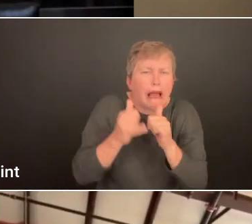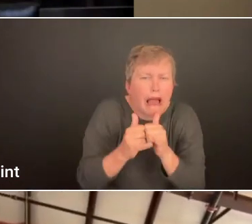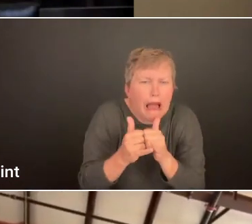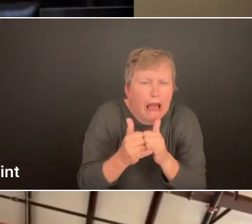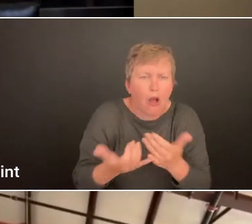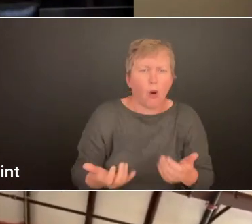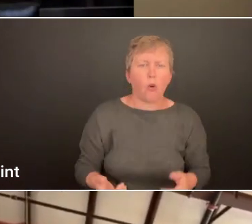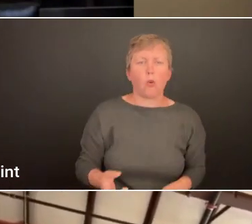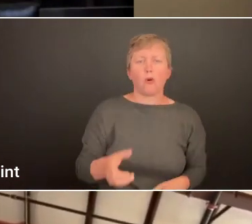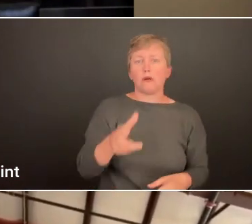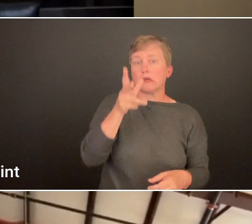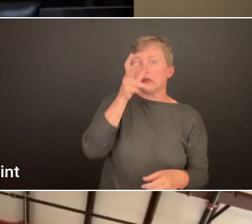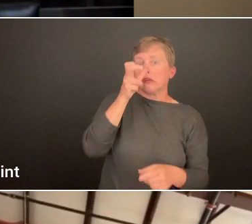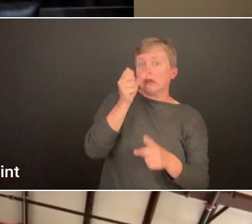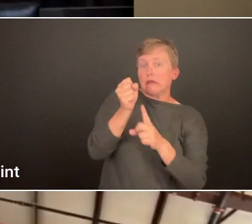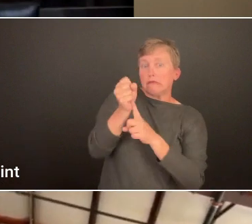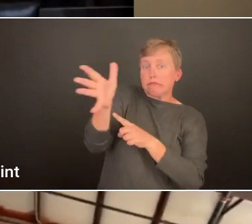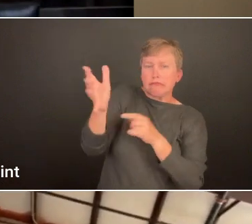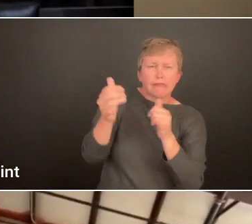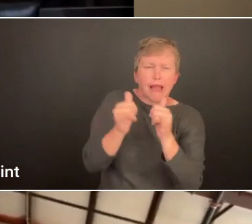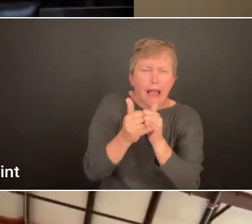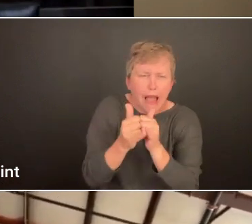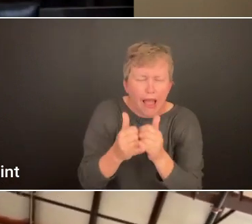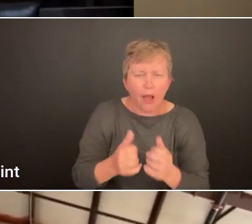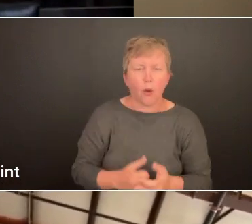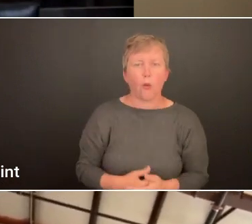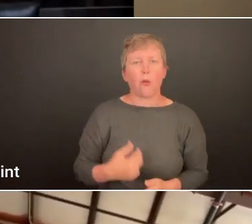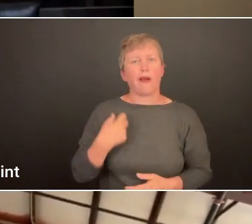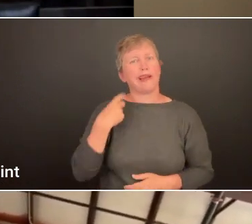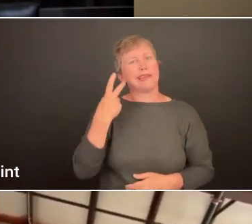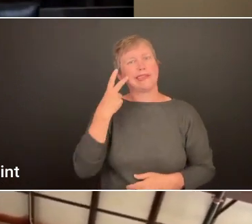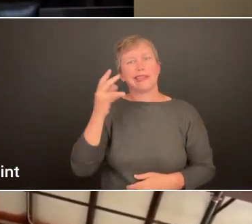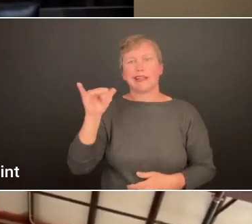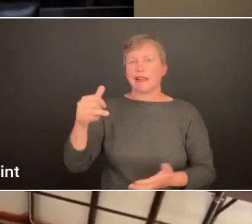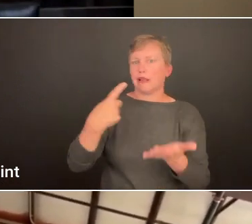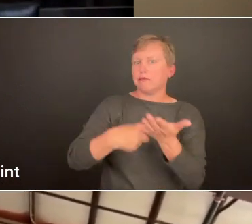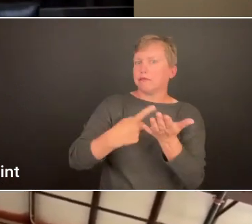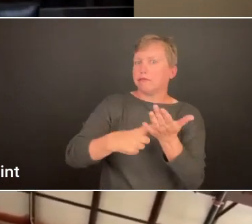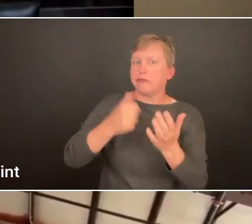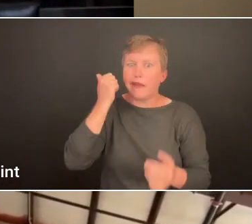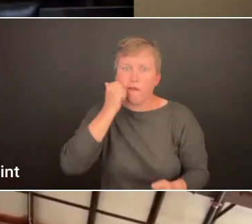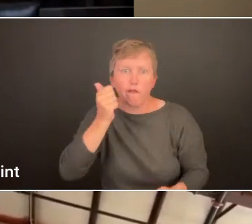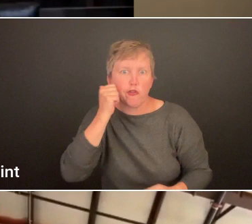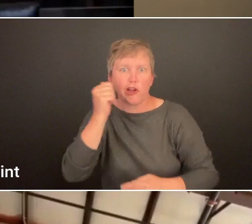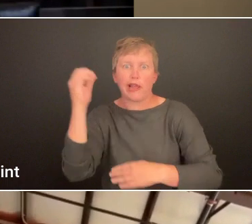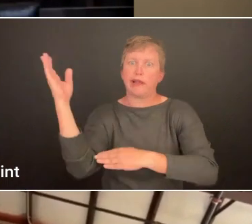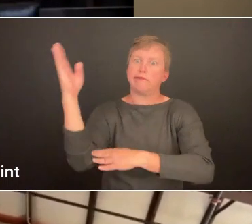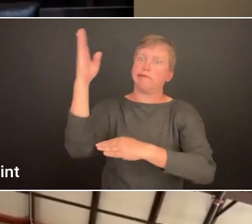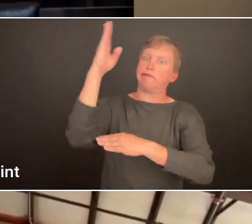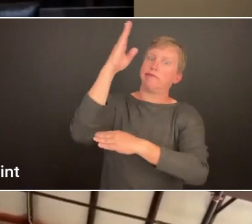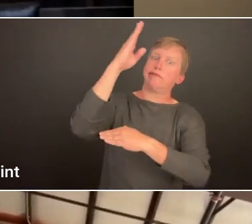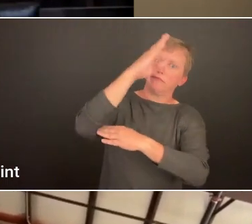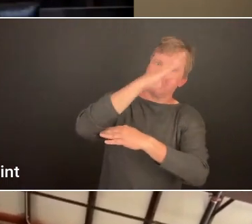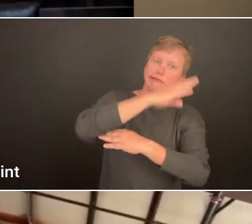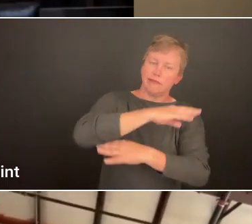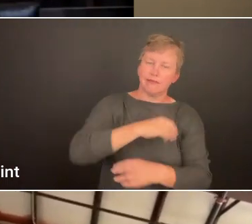do I ultimately have an orgasm? I see that conversation not just daily, but several times a